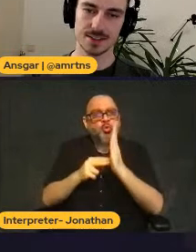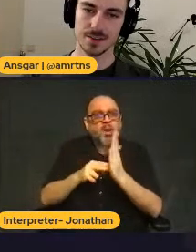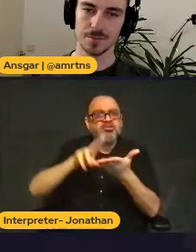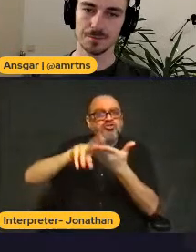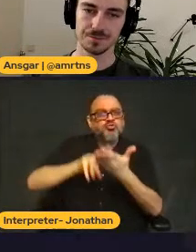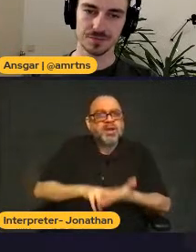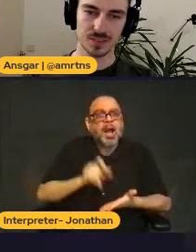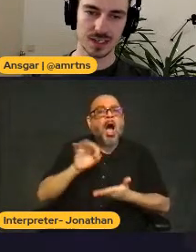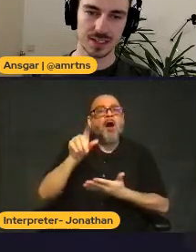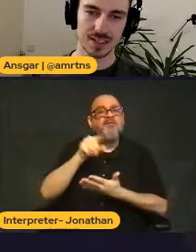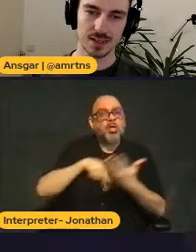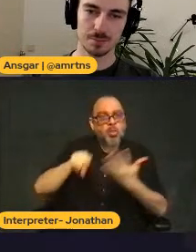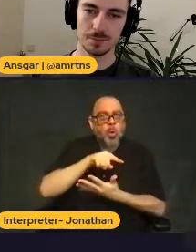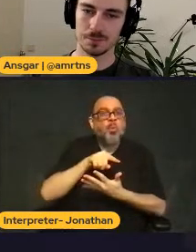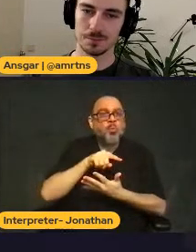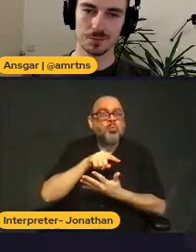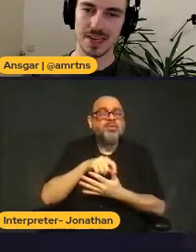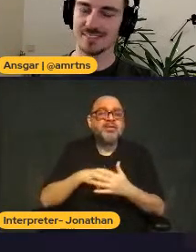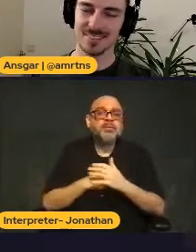and